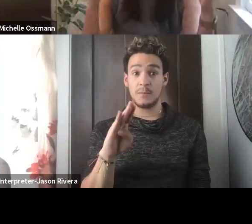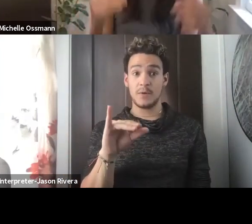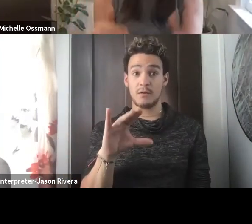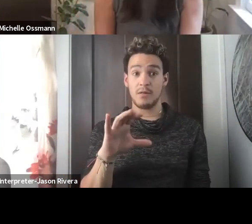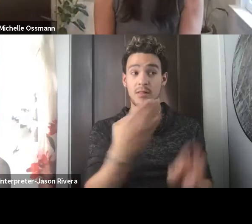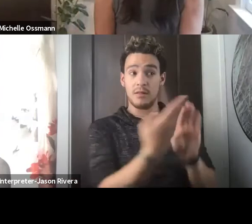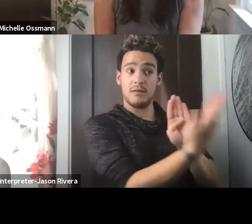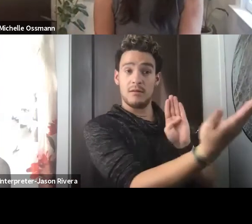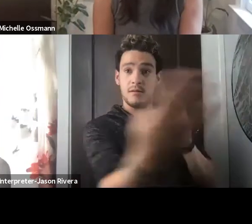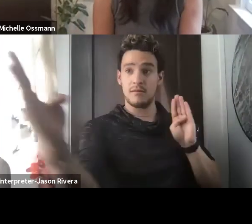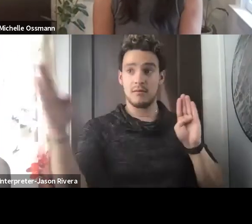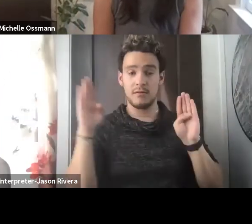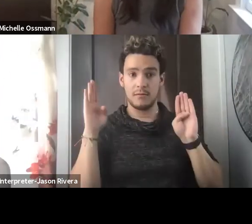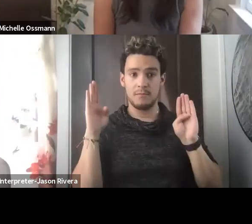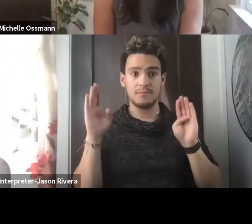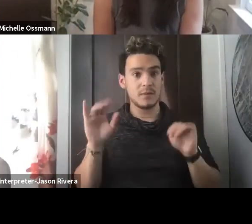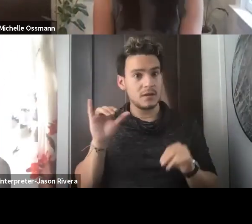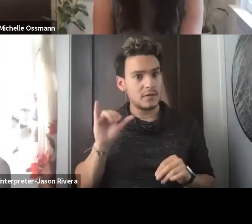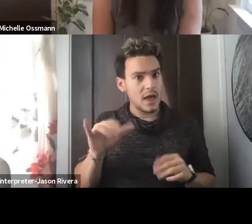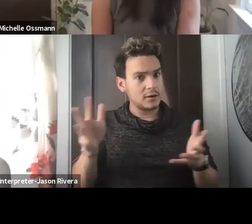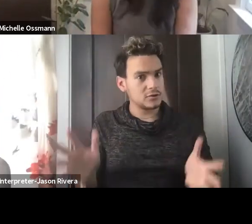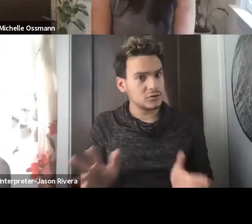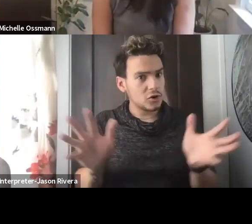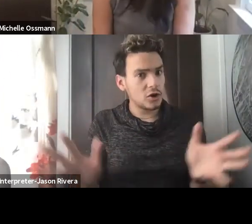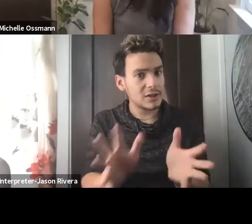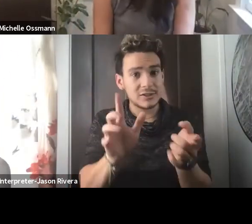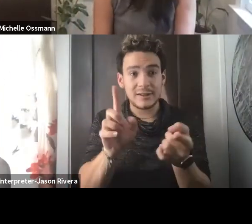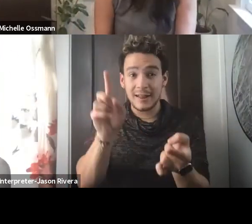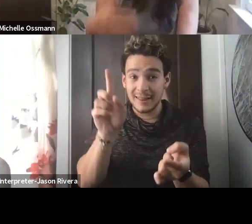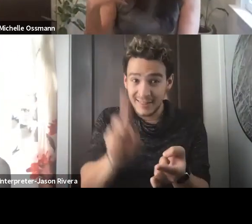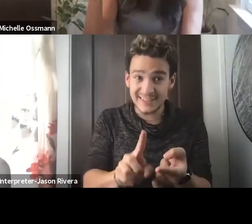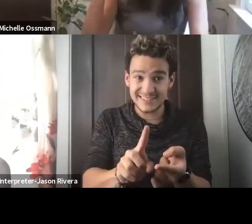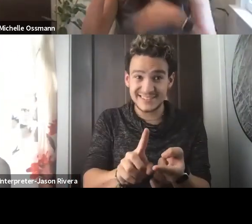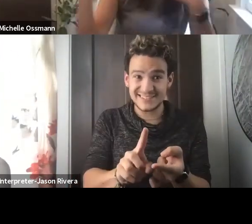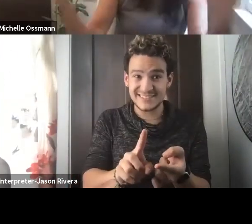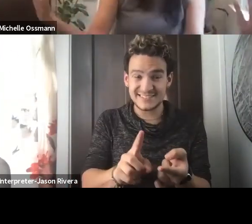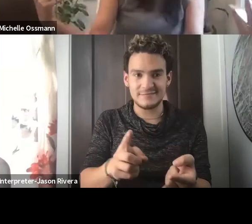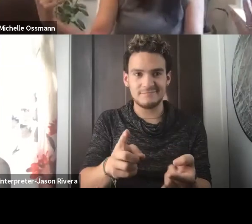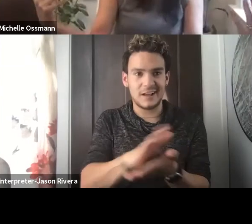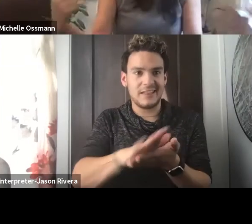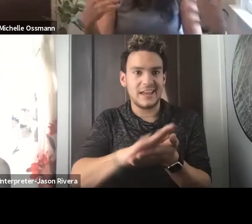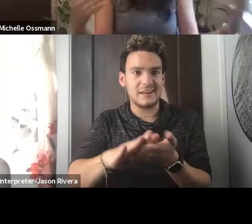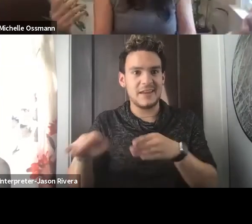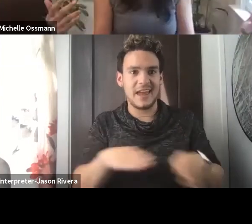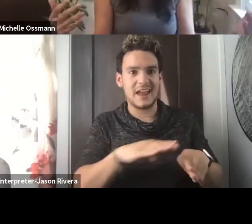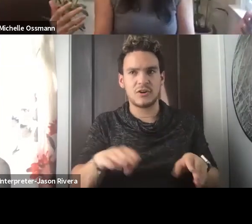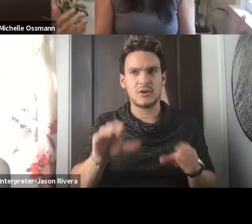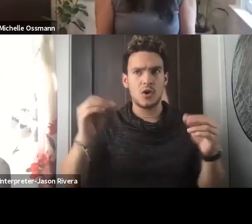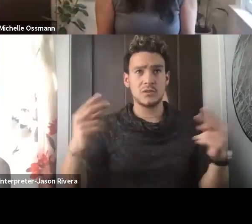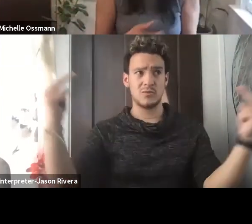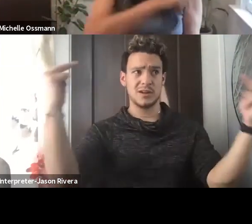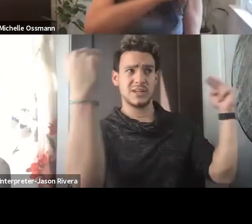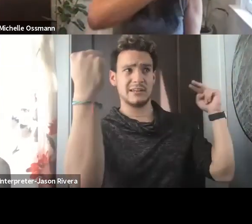visual privacy, does it actually encourage less salutary behavior? Because if I'm not under the watchful eye of my